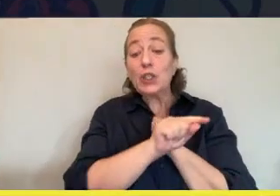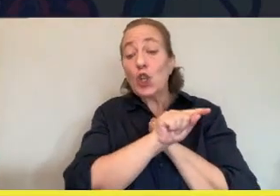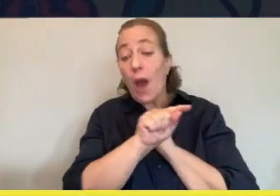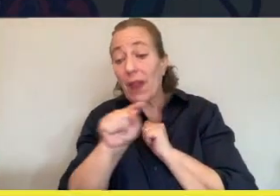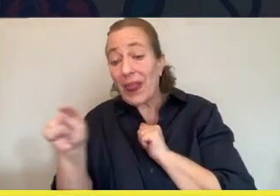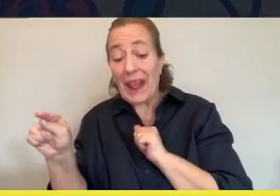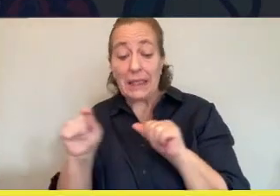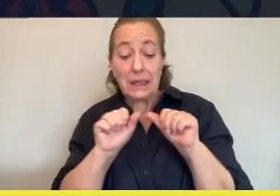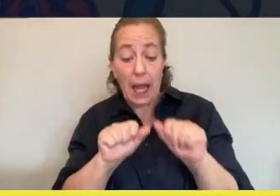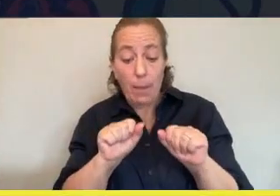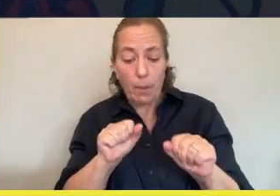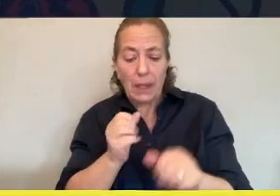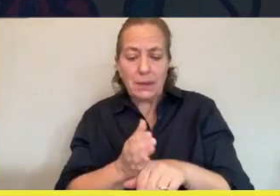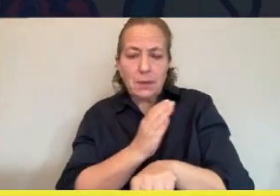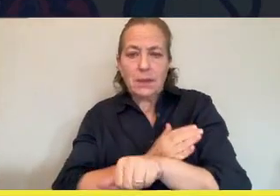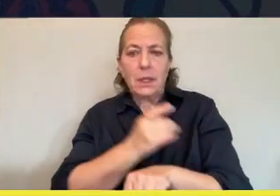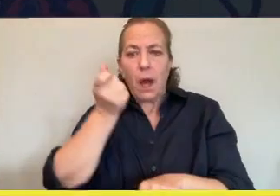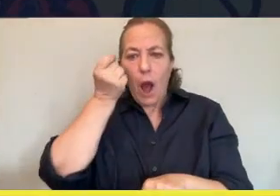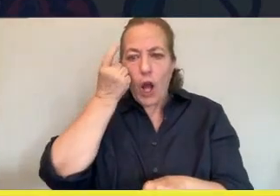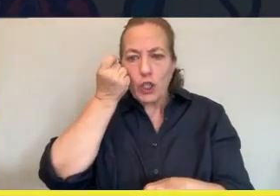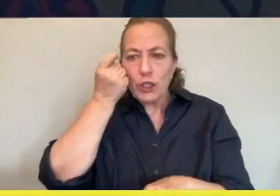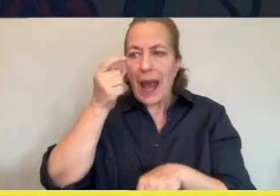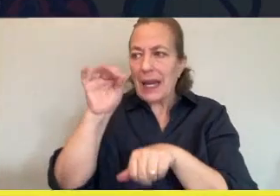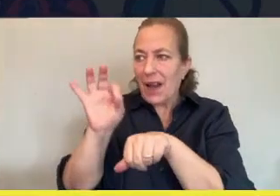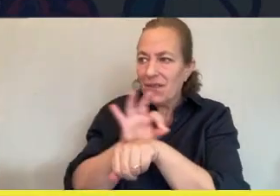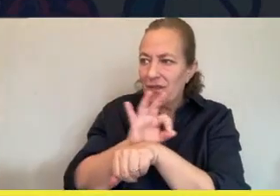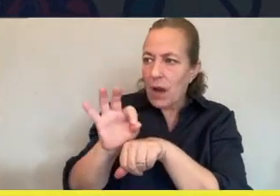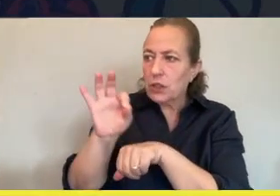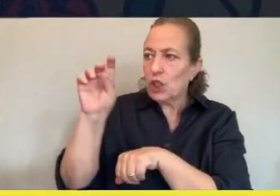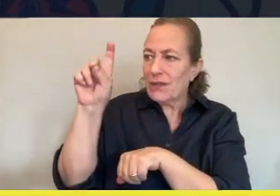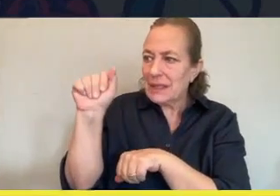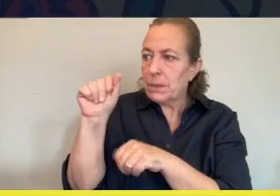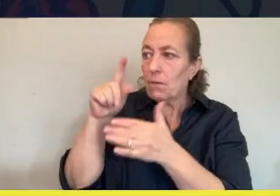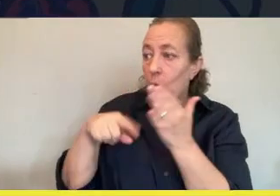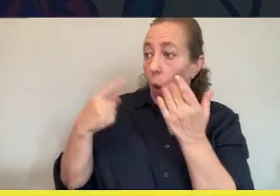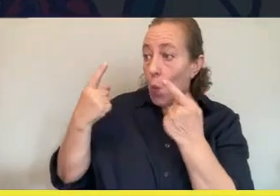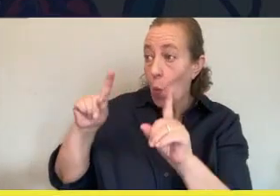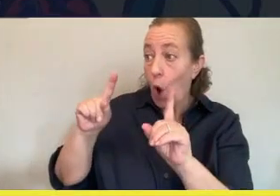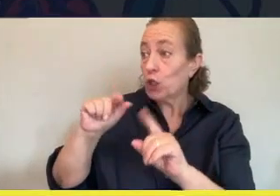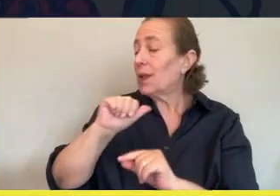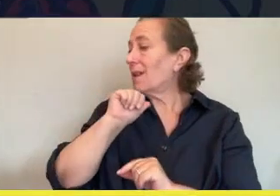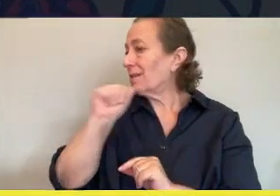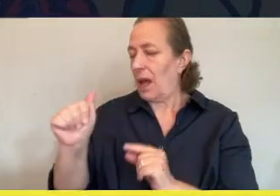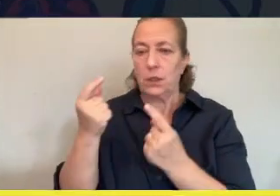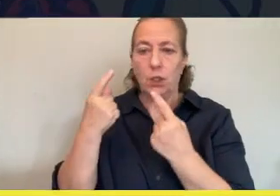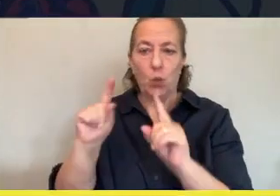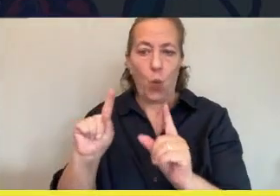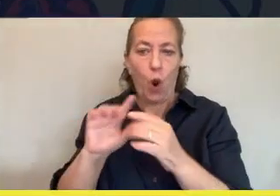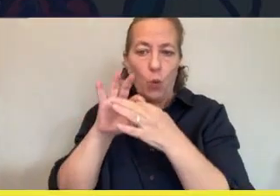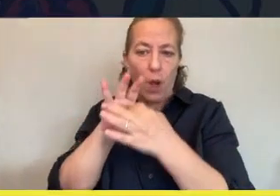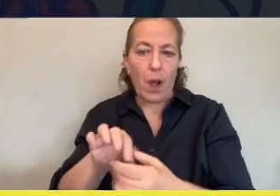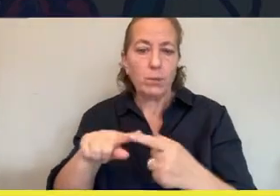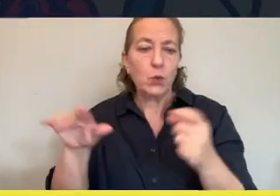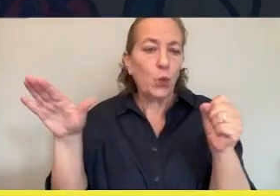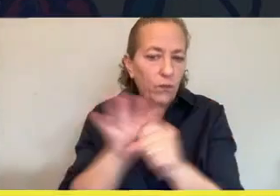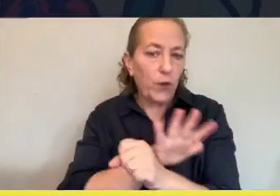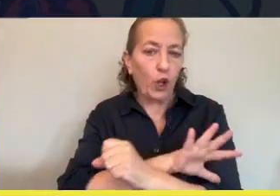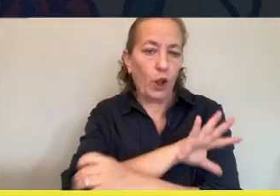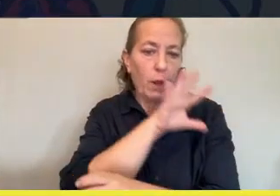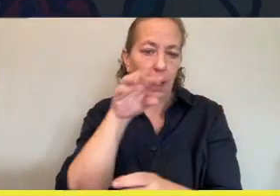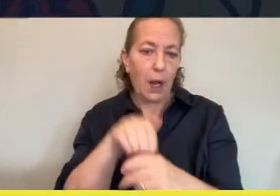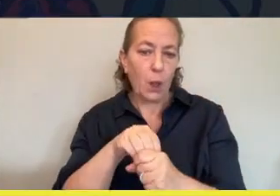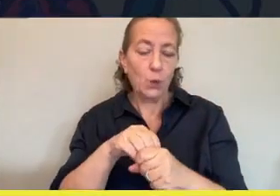of functioning, disability, what works and what doesn't when it comes to full inclusion. Next